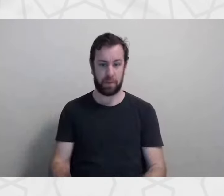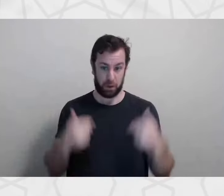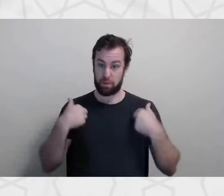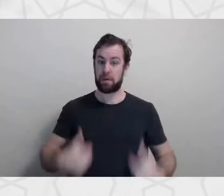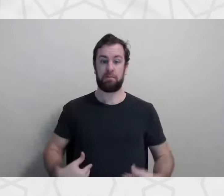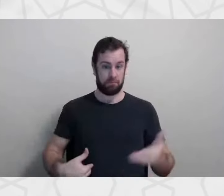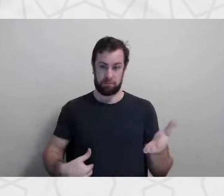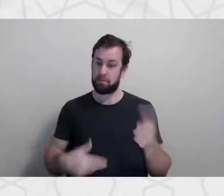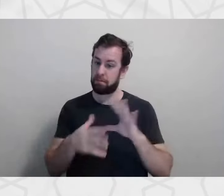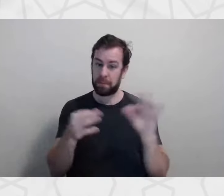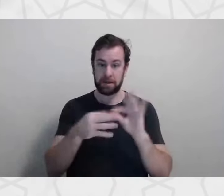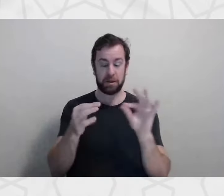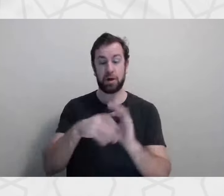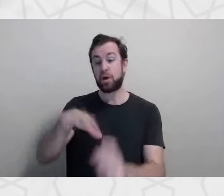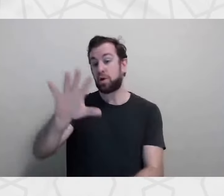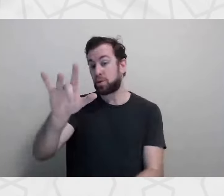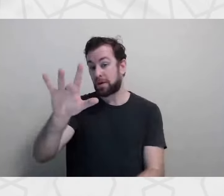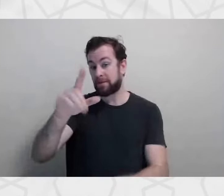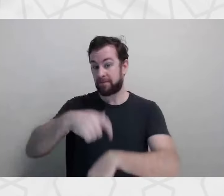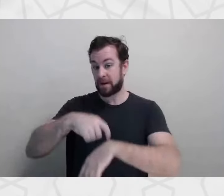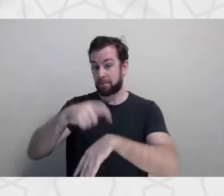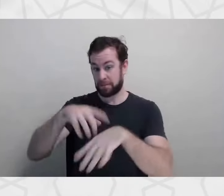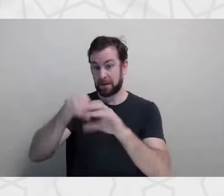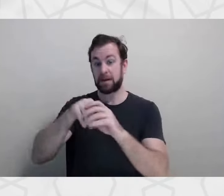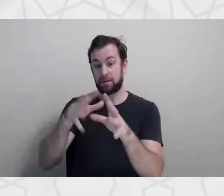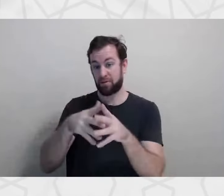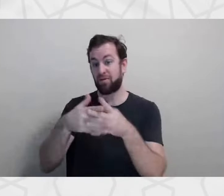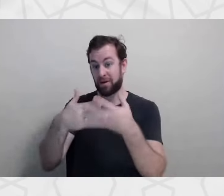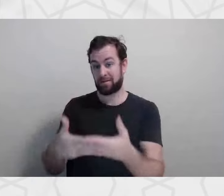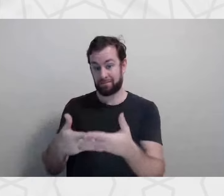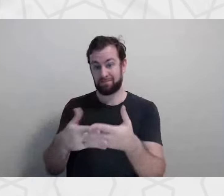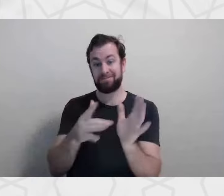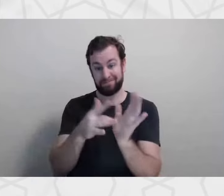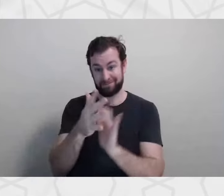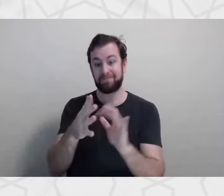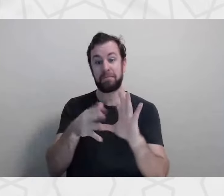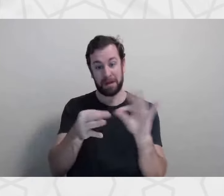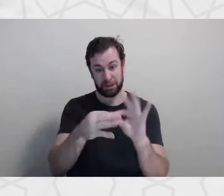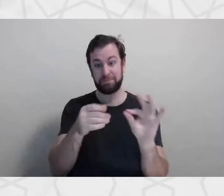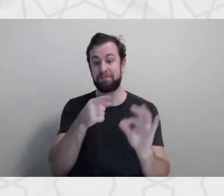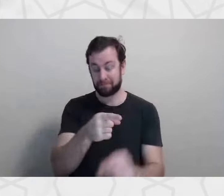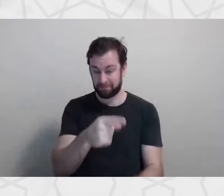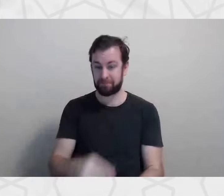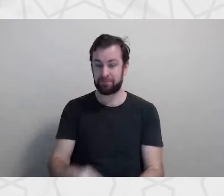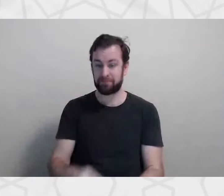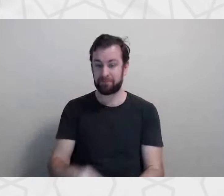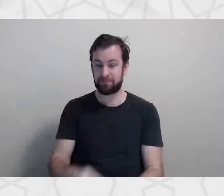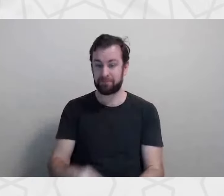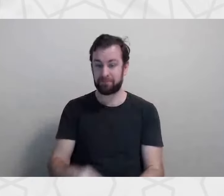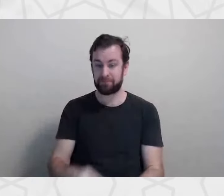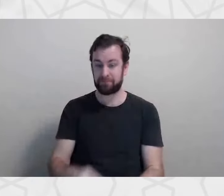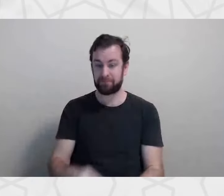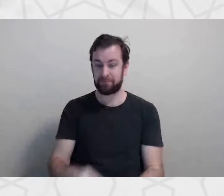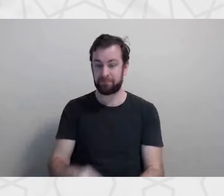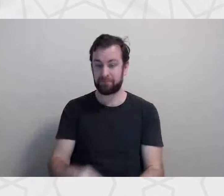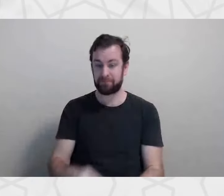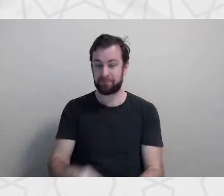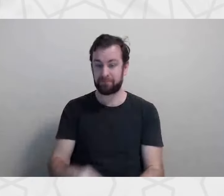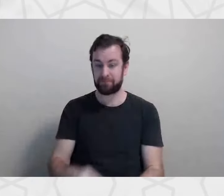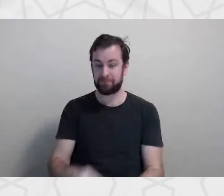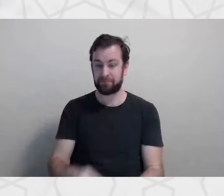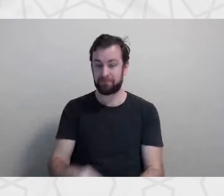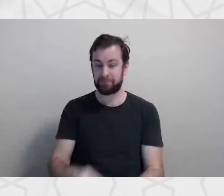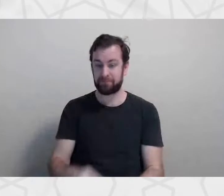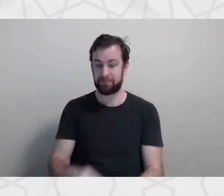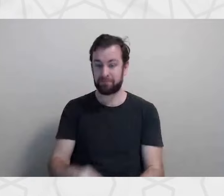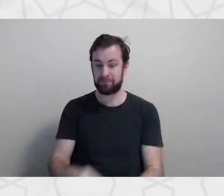being mentioned 25 times in the Quran as Isa. Mentioned 11 times in the